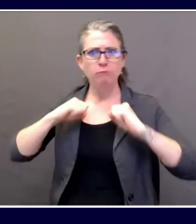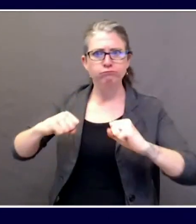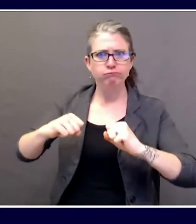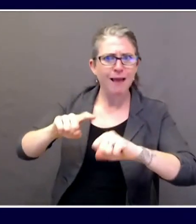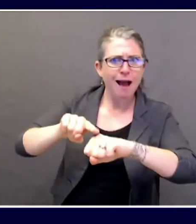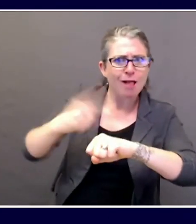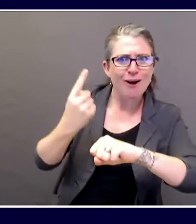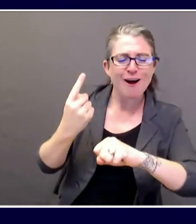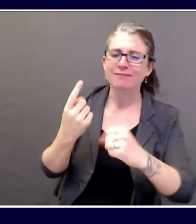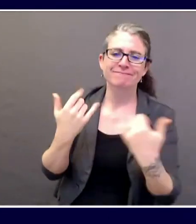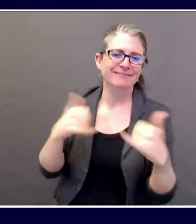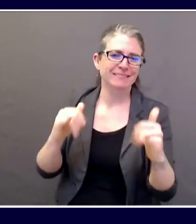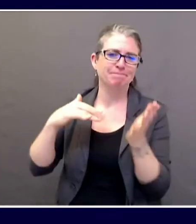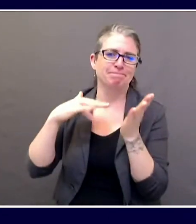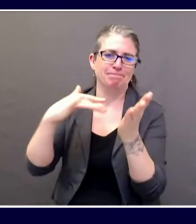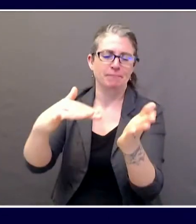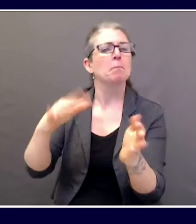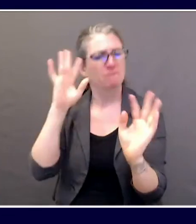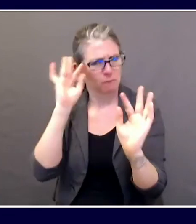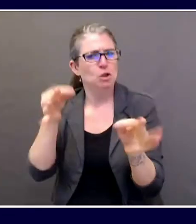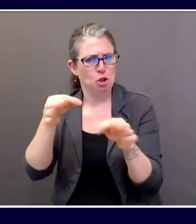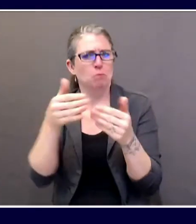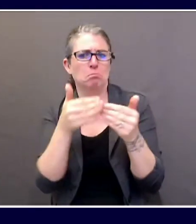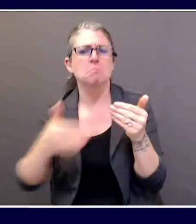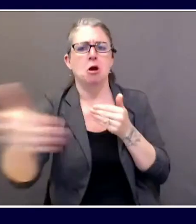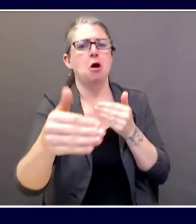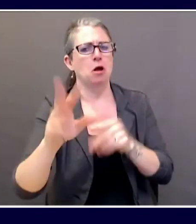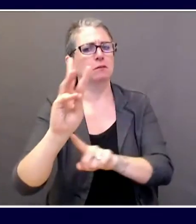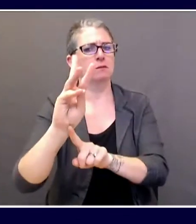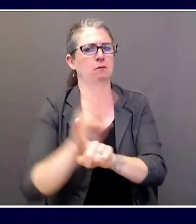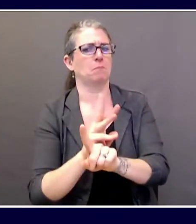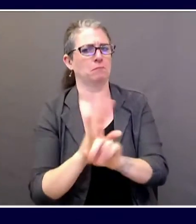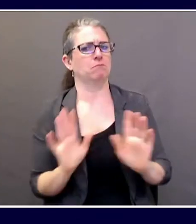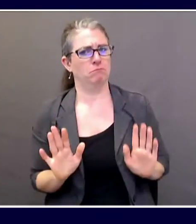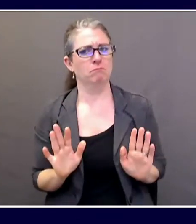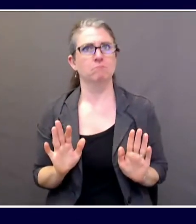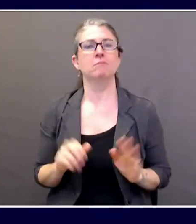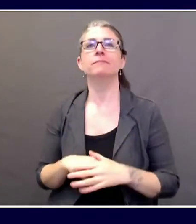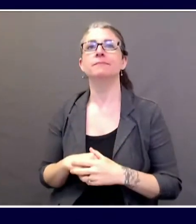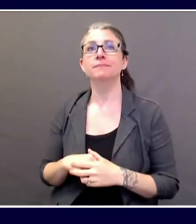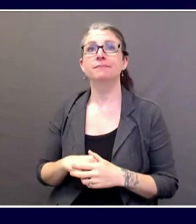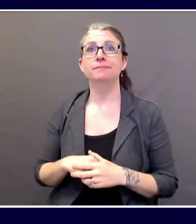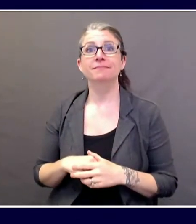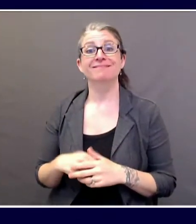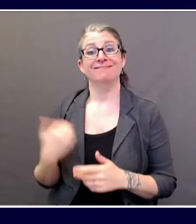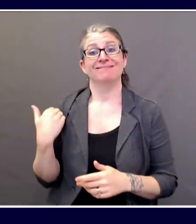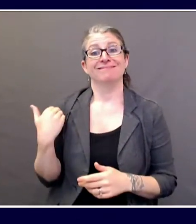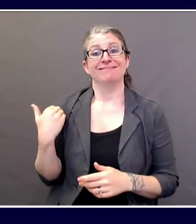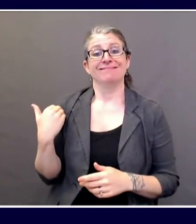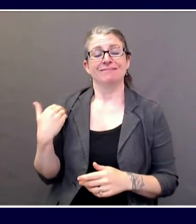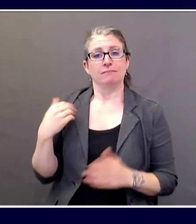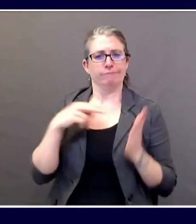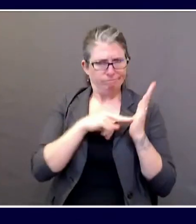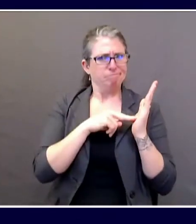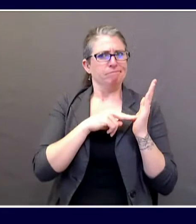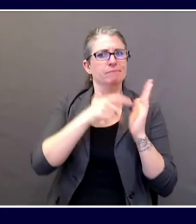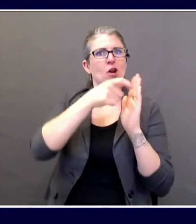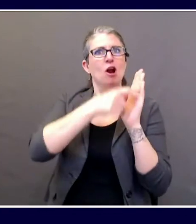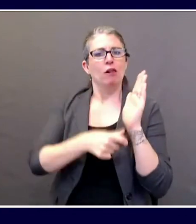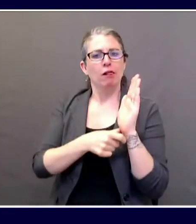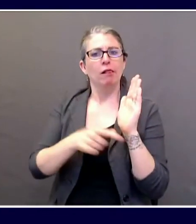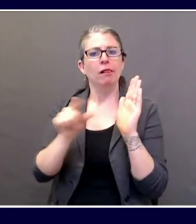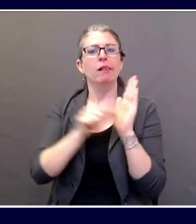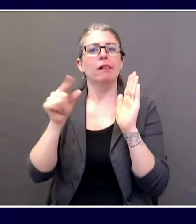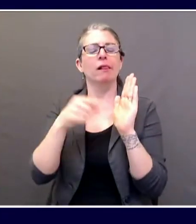the COVID-19 virus. What they found was that most people had shown immunity naturally